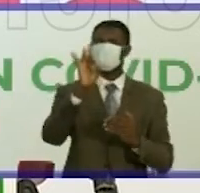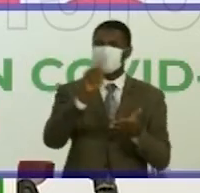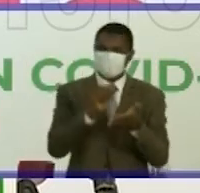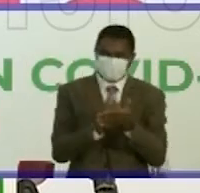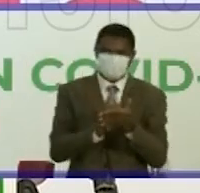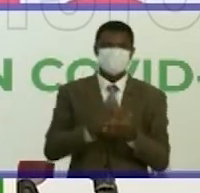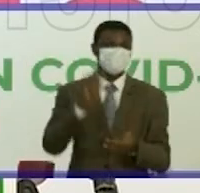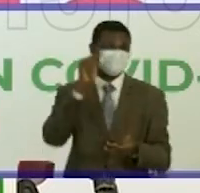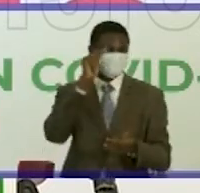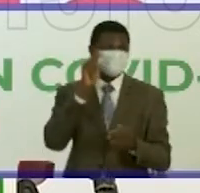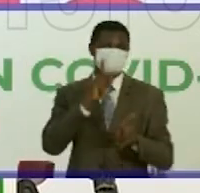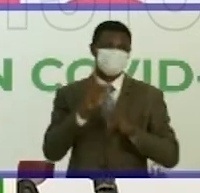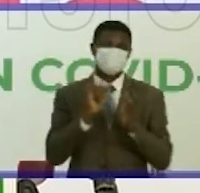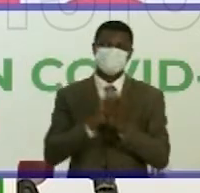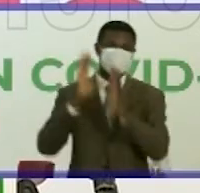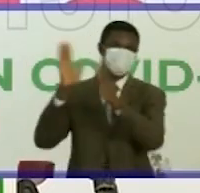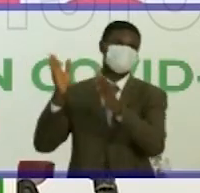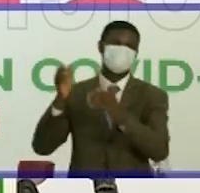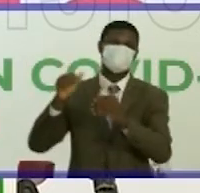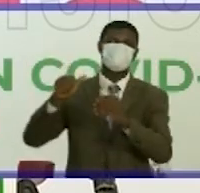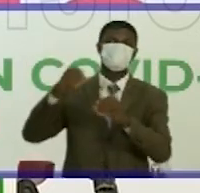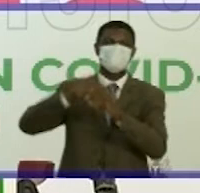at minimal cost to the government.